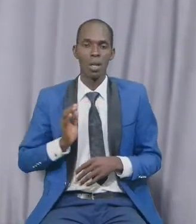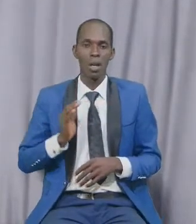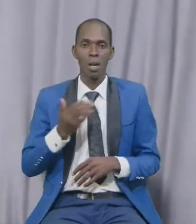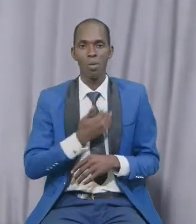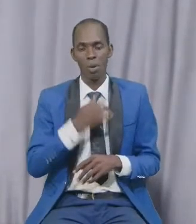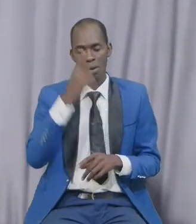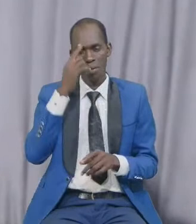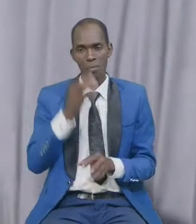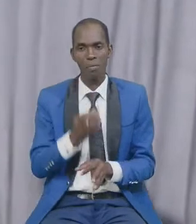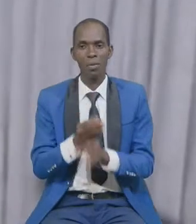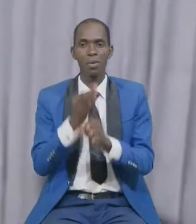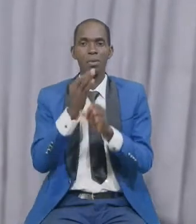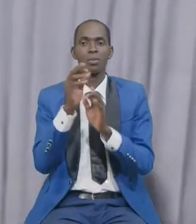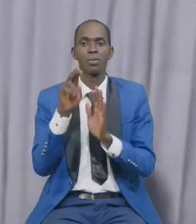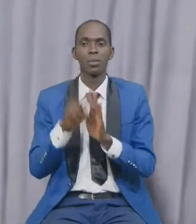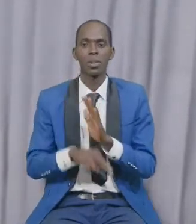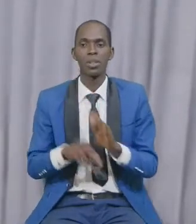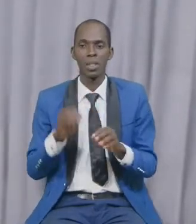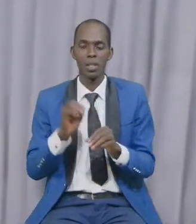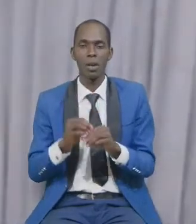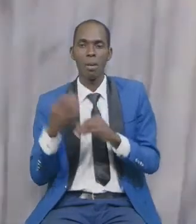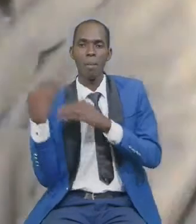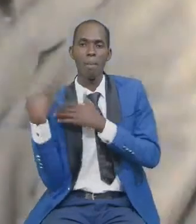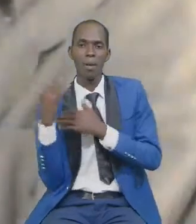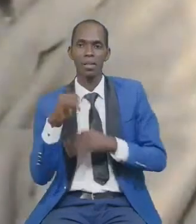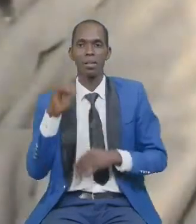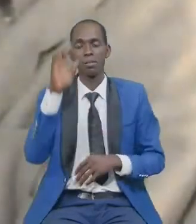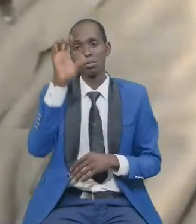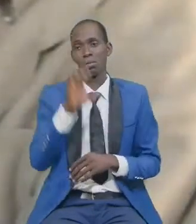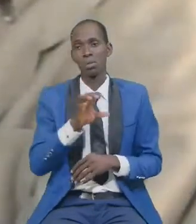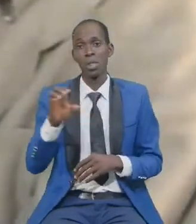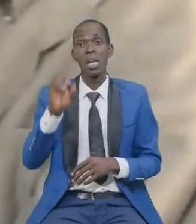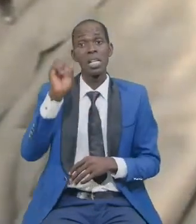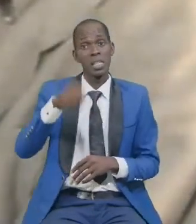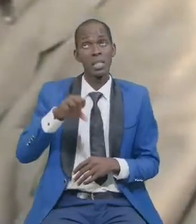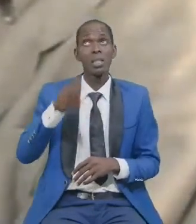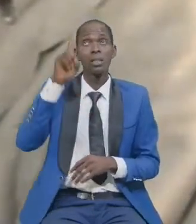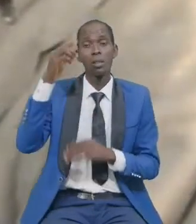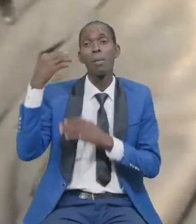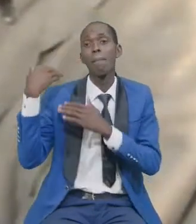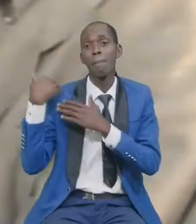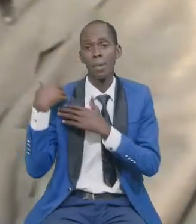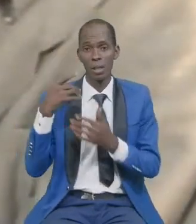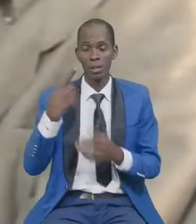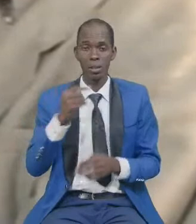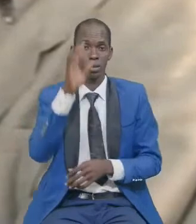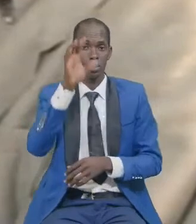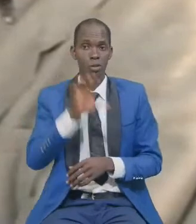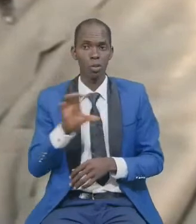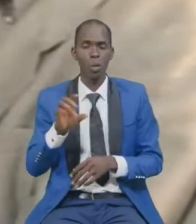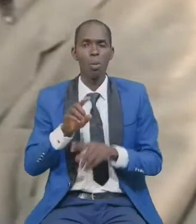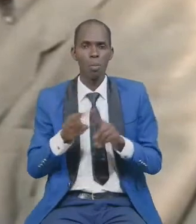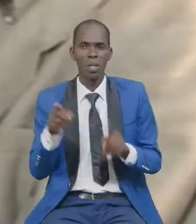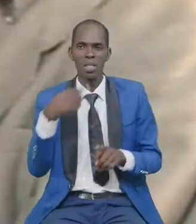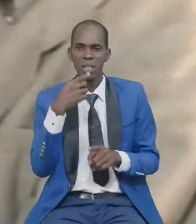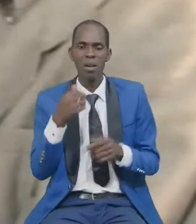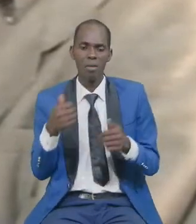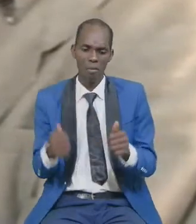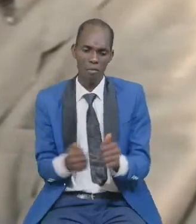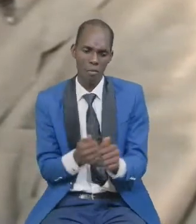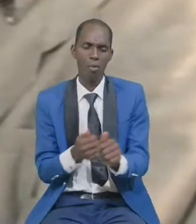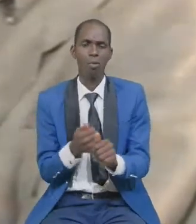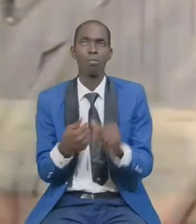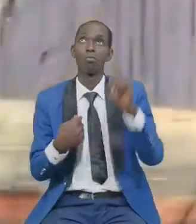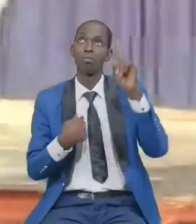the cross. Yes, he bore the cross, but he's saying, follow me. Look at me and do what